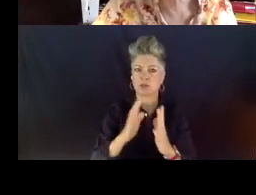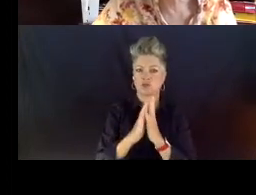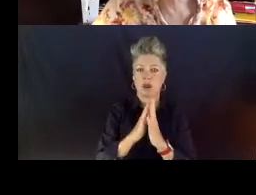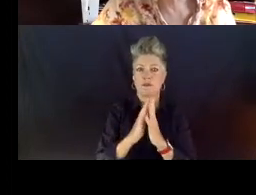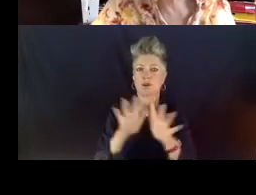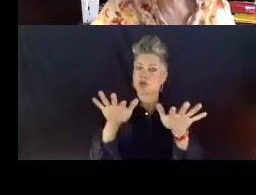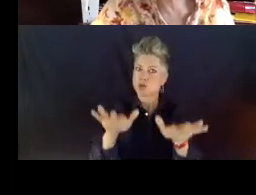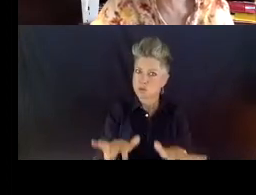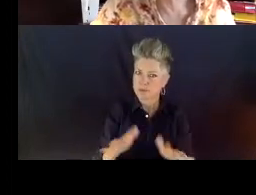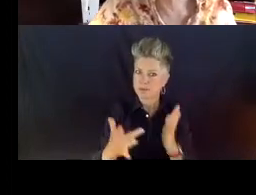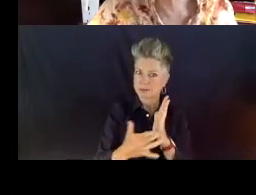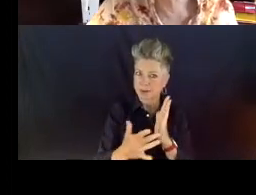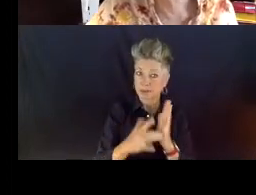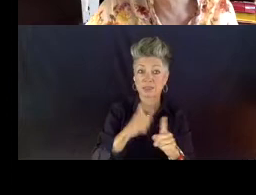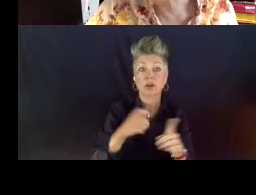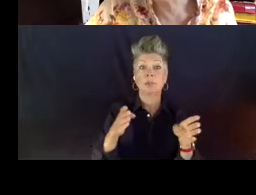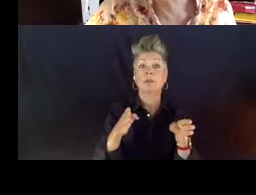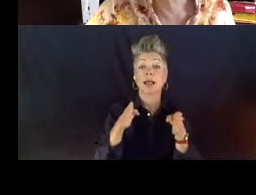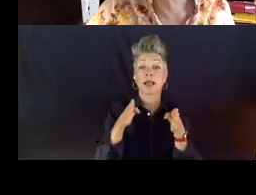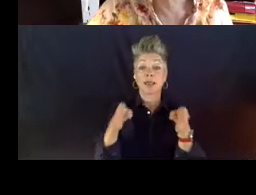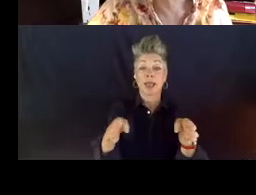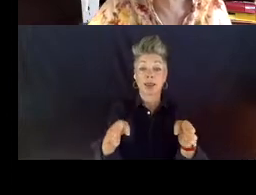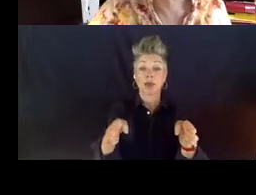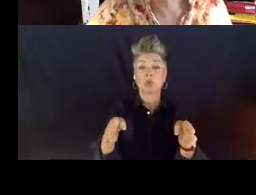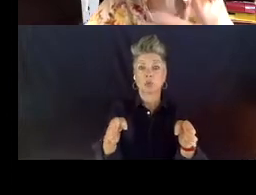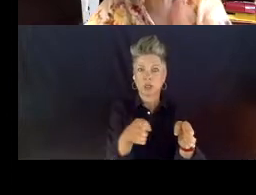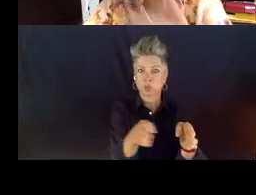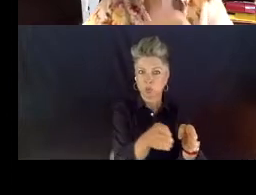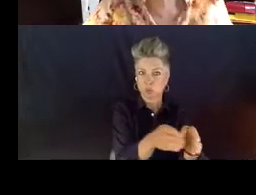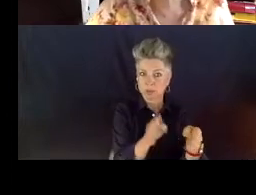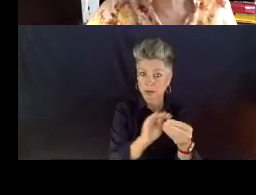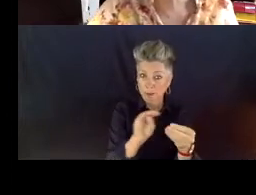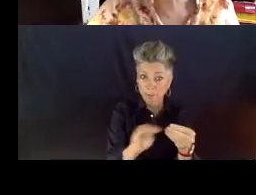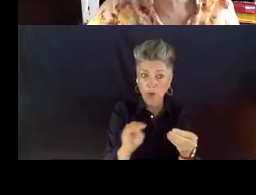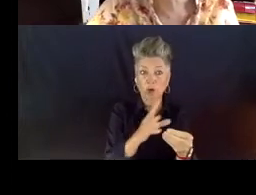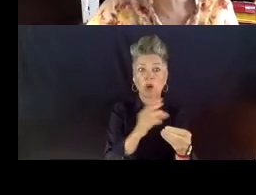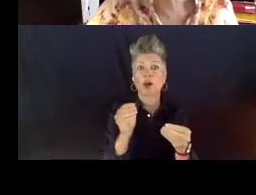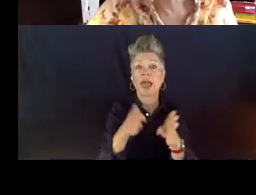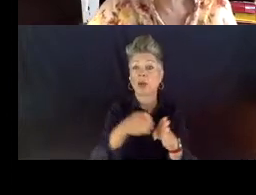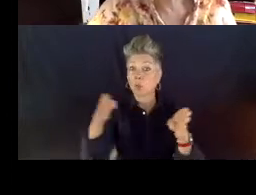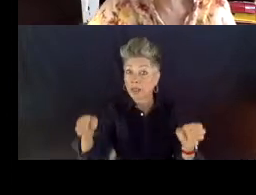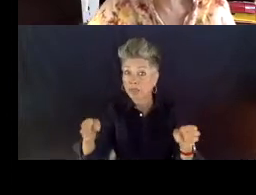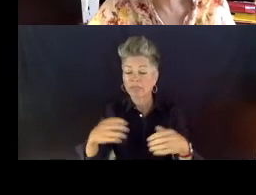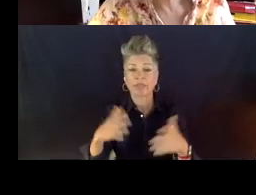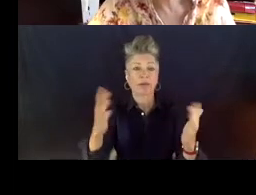lanes to the reduction of lane widths to privilege, let's say, cyclists,